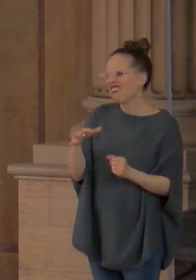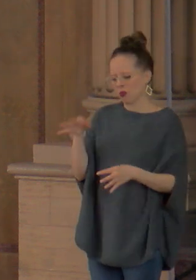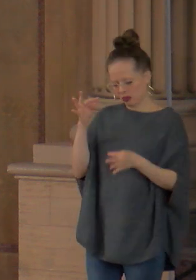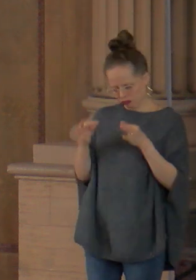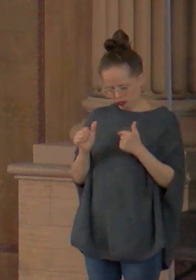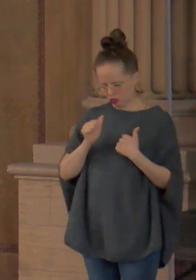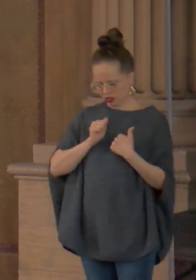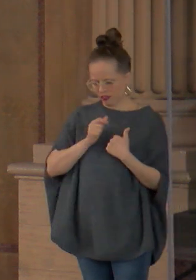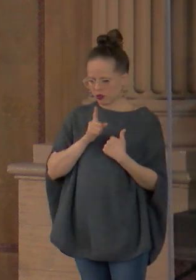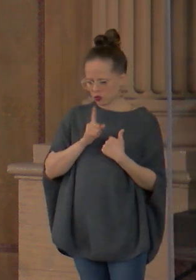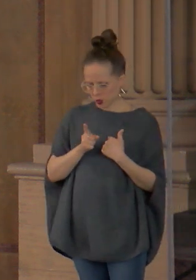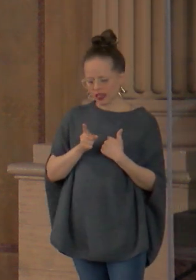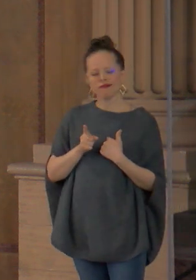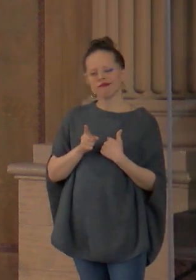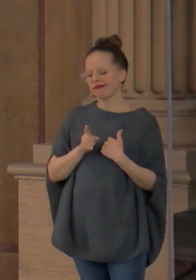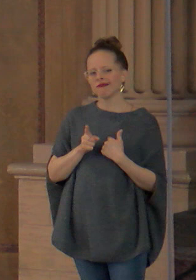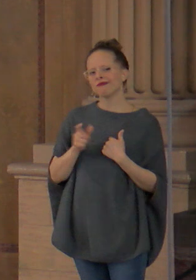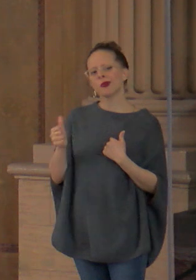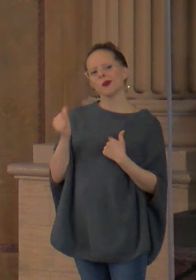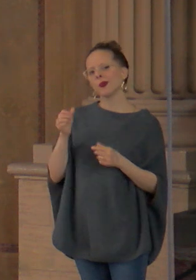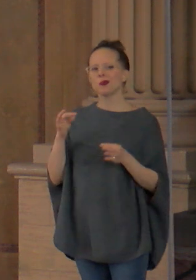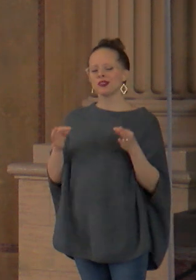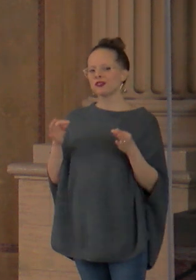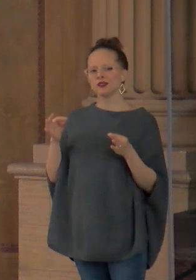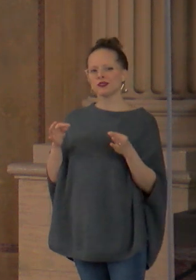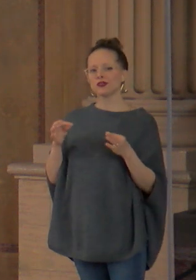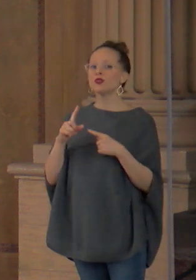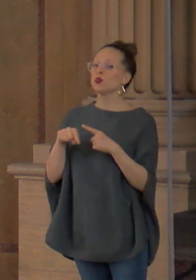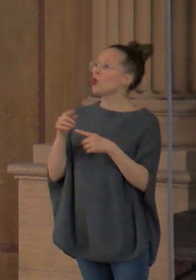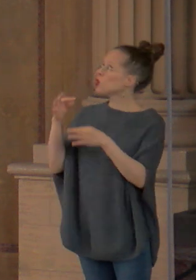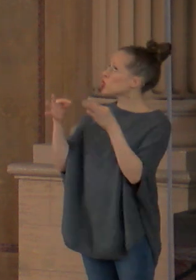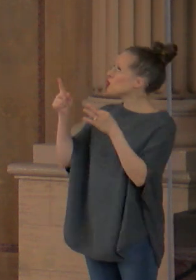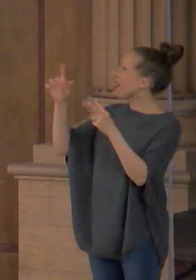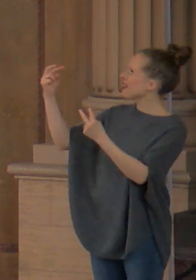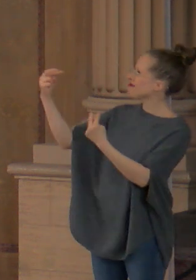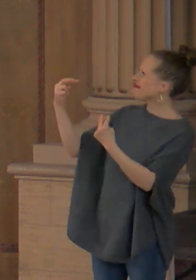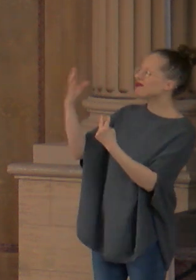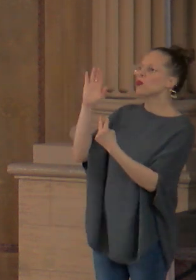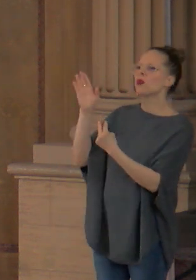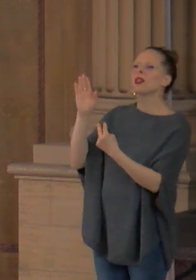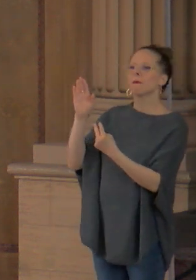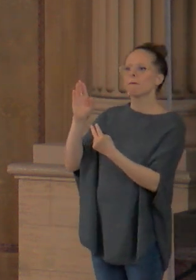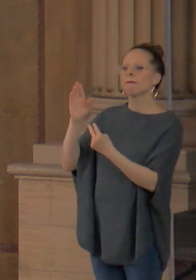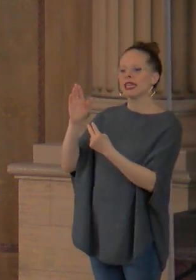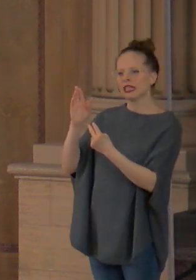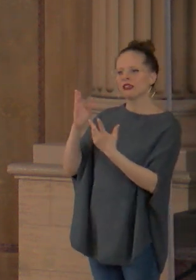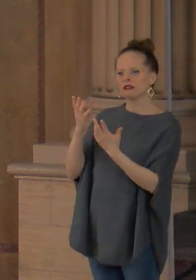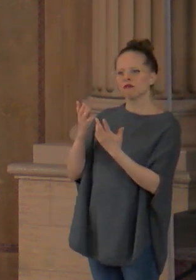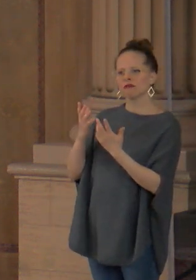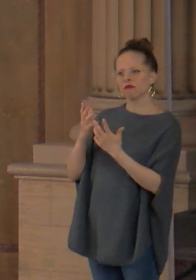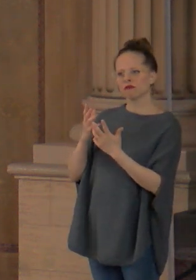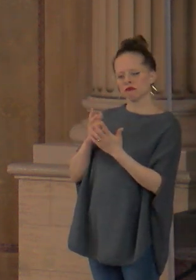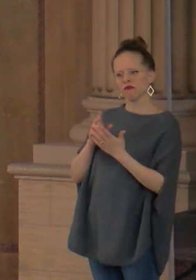not be judged. But when we're judged by the Lord, we're disciplined so that we may not be condemned along with the world.